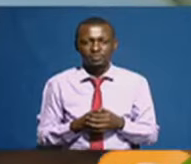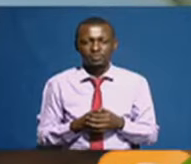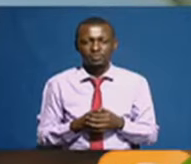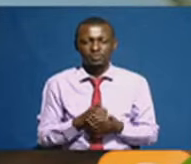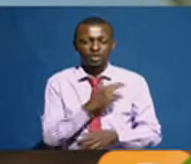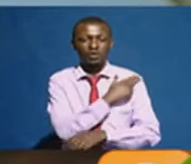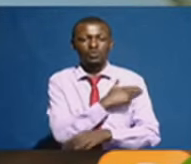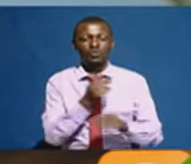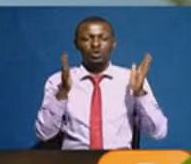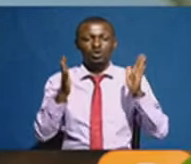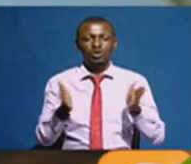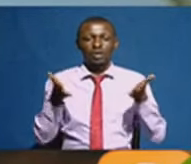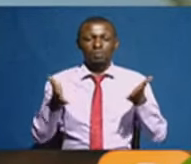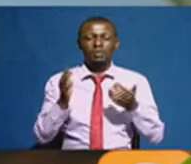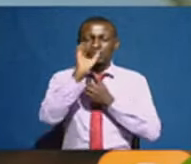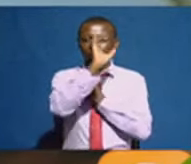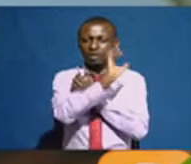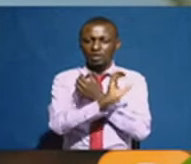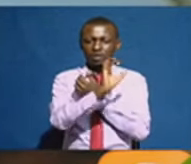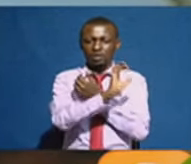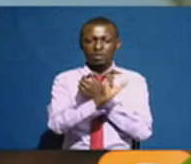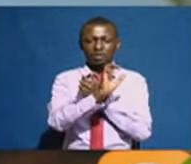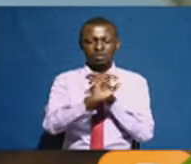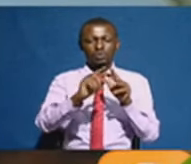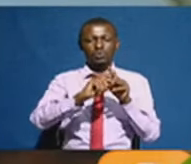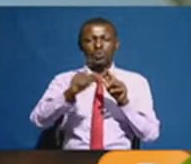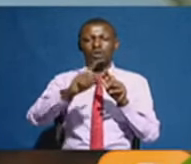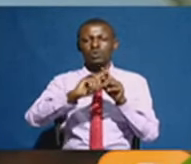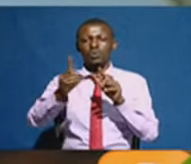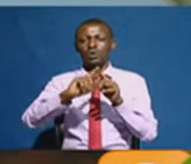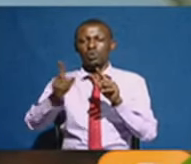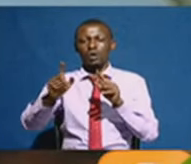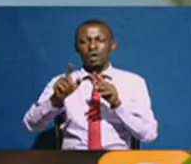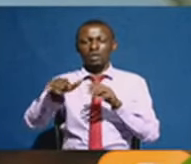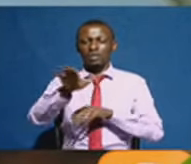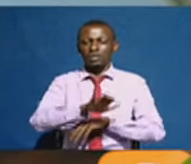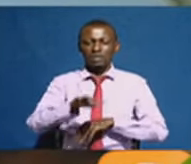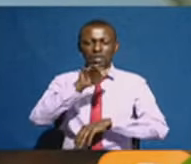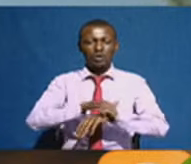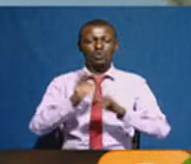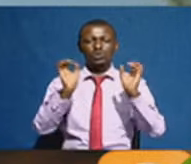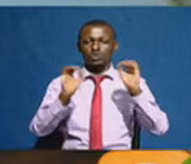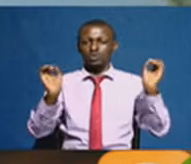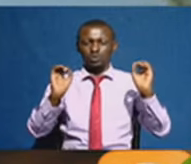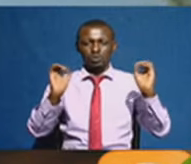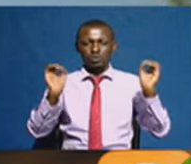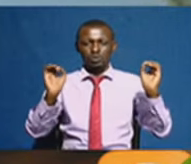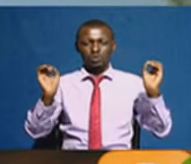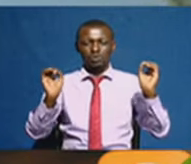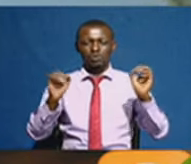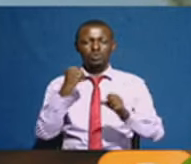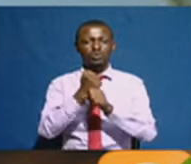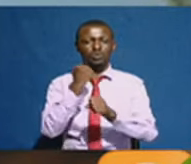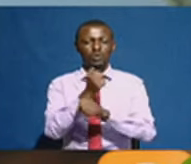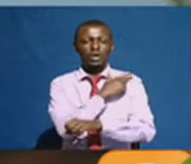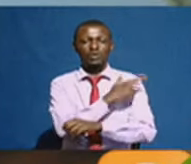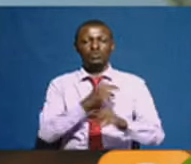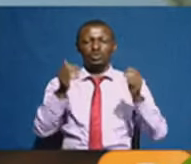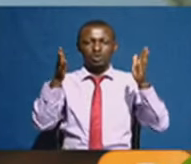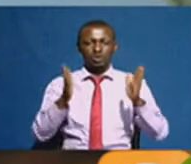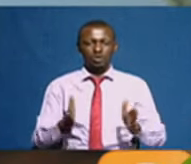doctors fleeing the country. This becoming a very unattractive destination to practice.